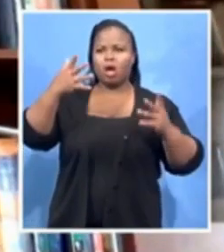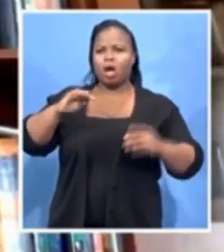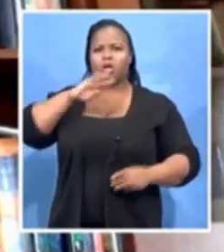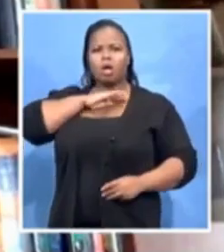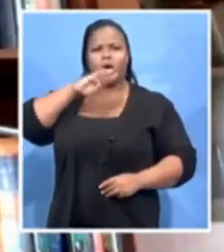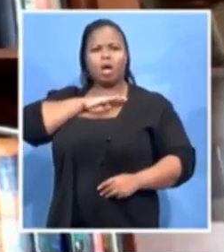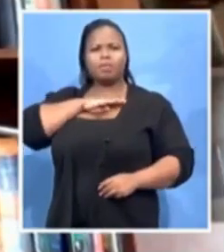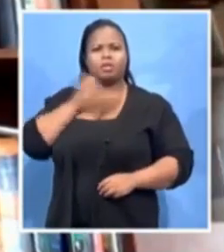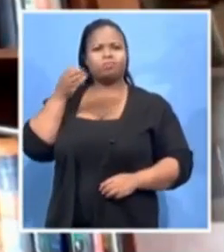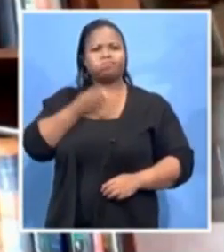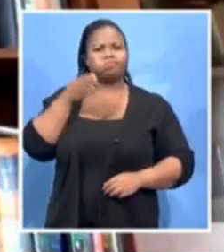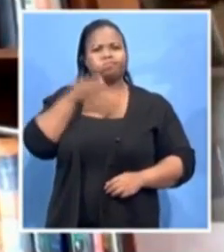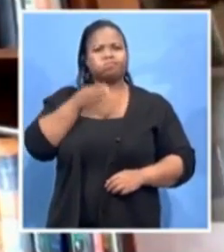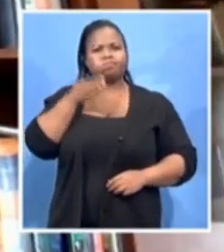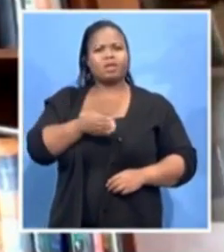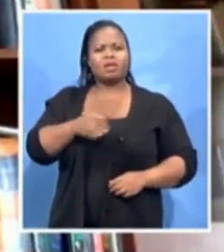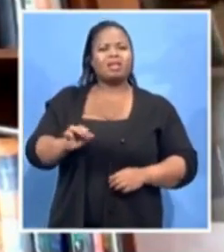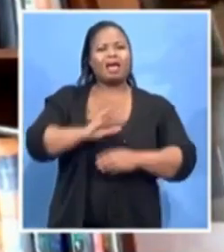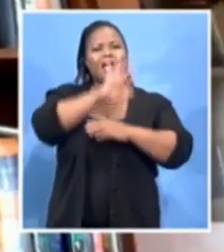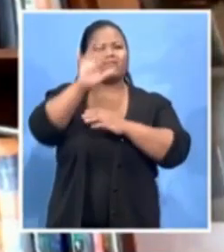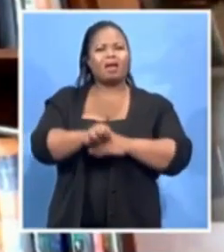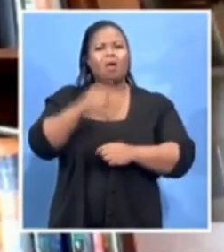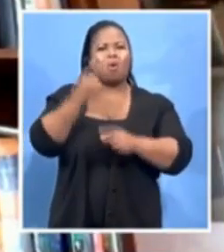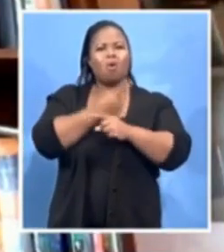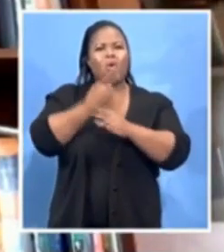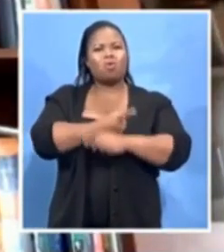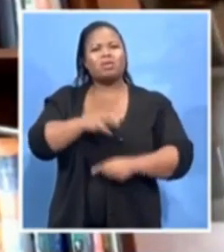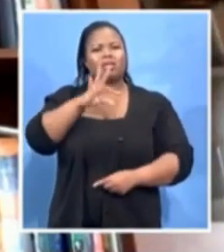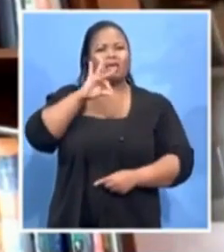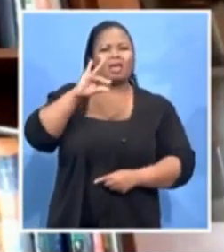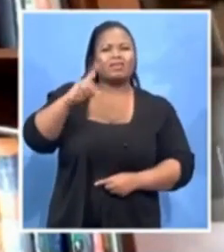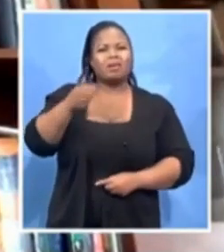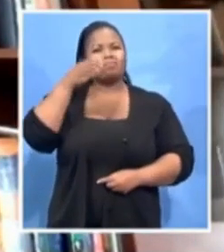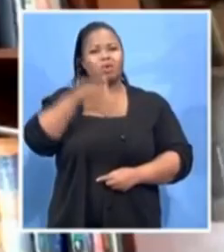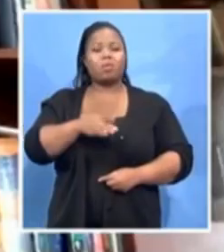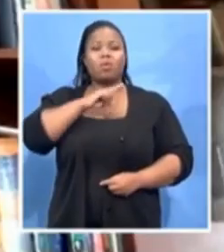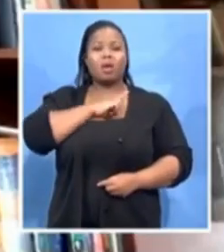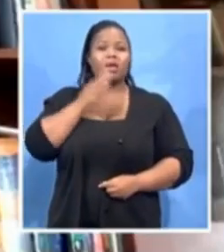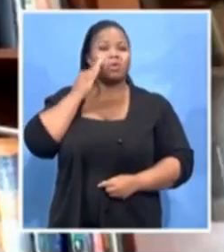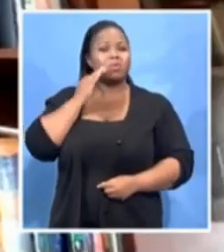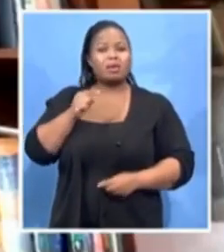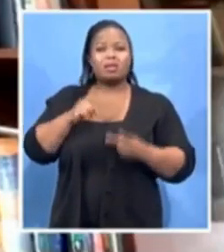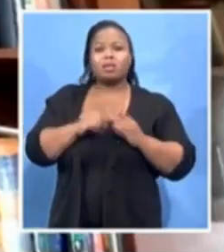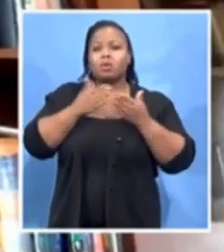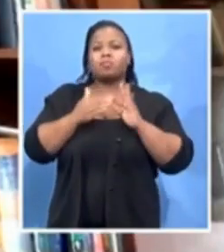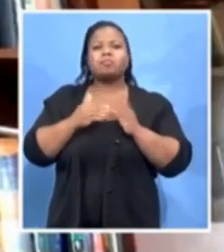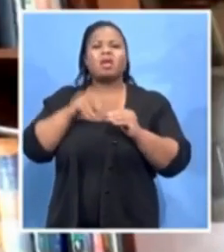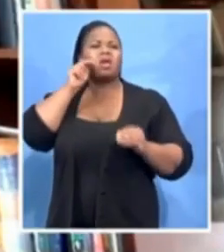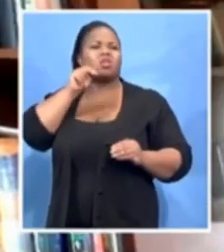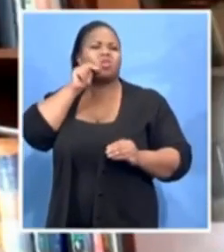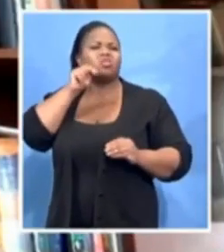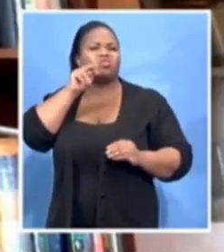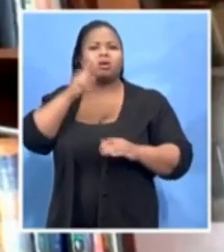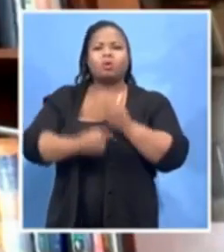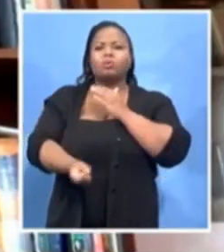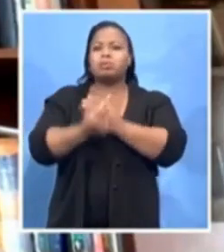Africa. Because immediately after Kwame is overthrown, in neighborhood in Nigeria, we see the departure of